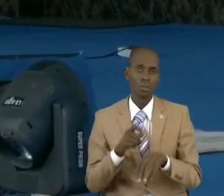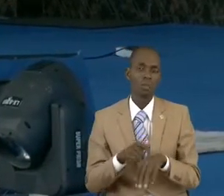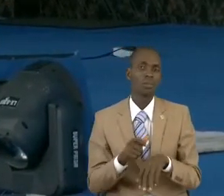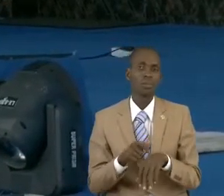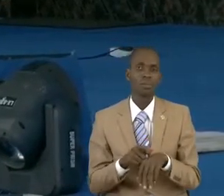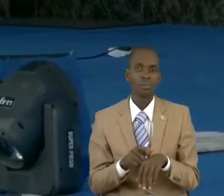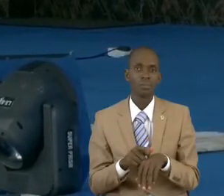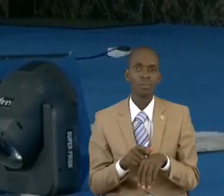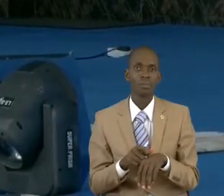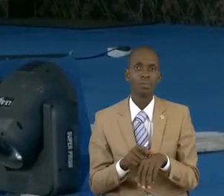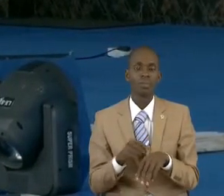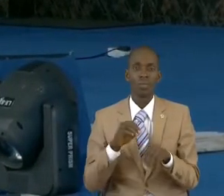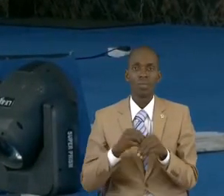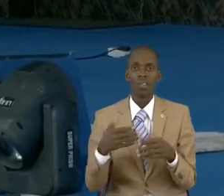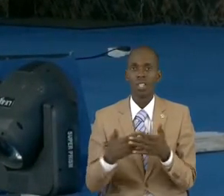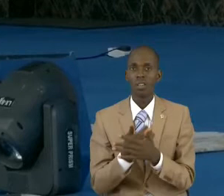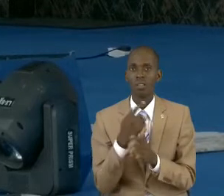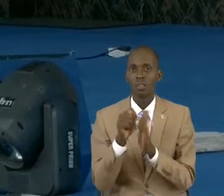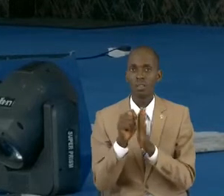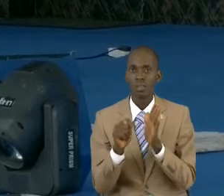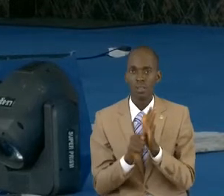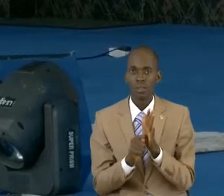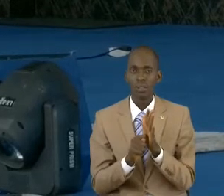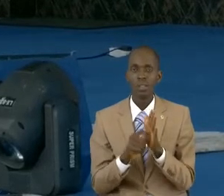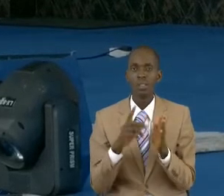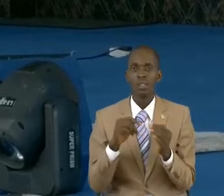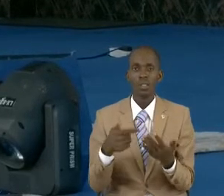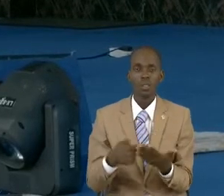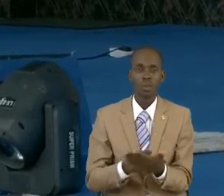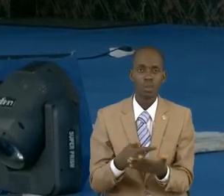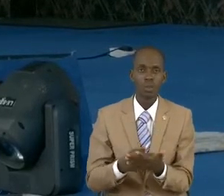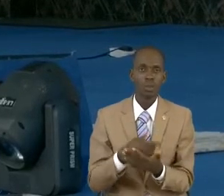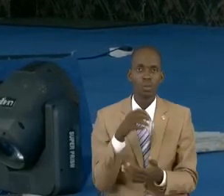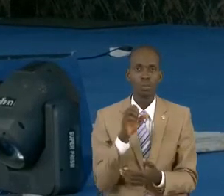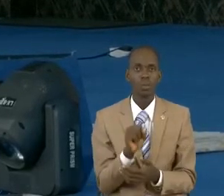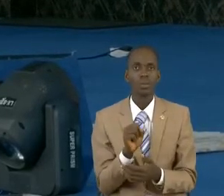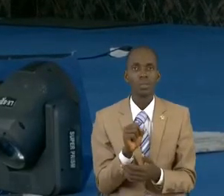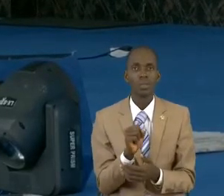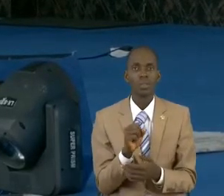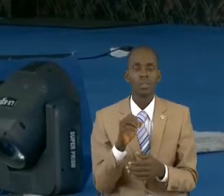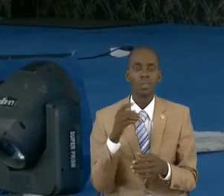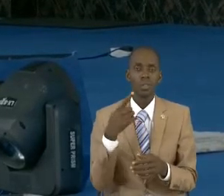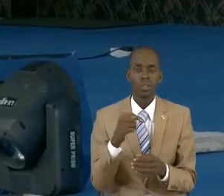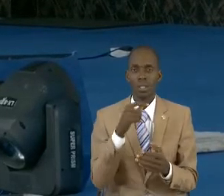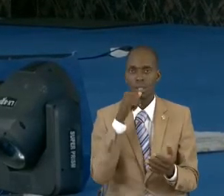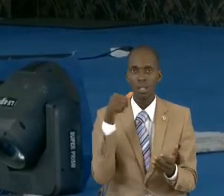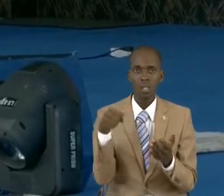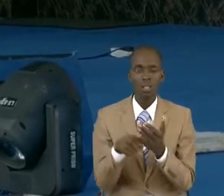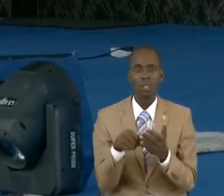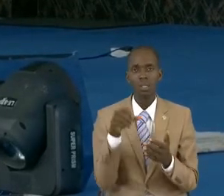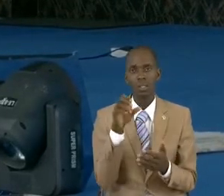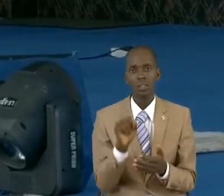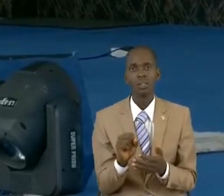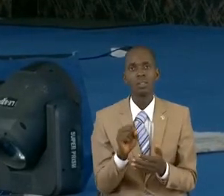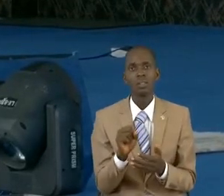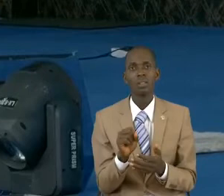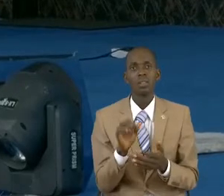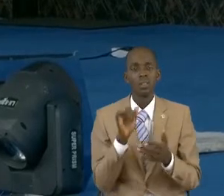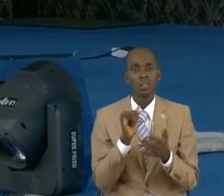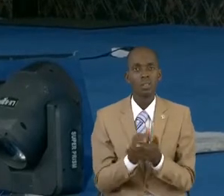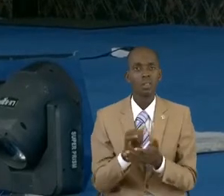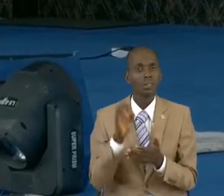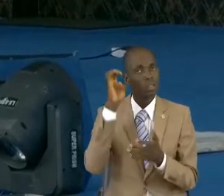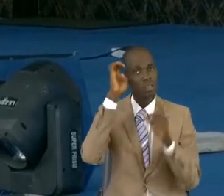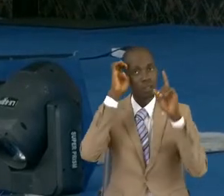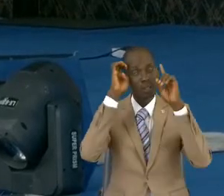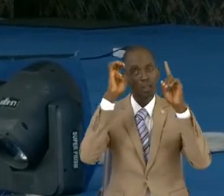the New Testament, in the Gospels, in the Epistles, that he rose from the dead.